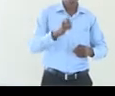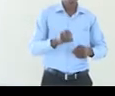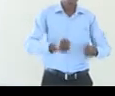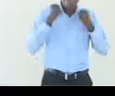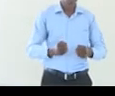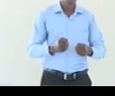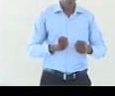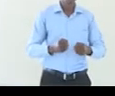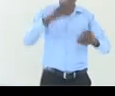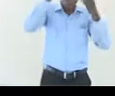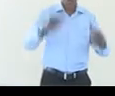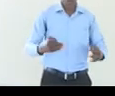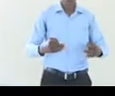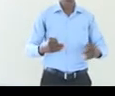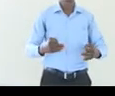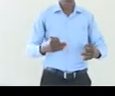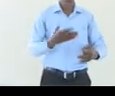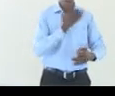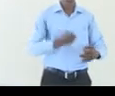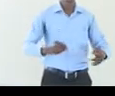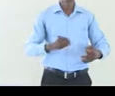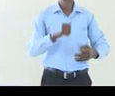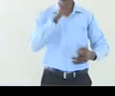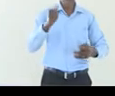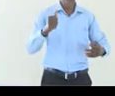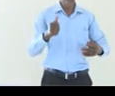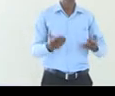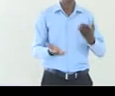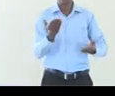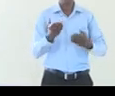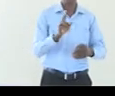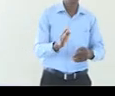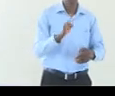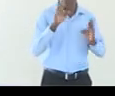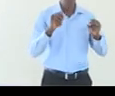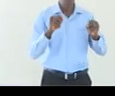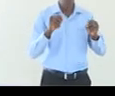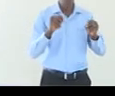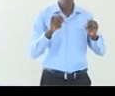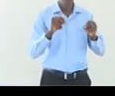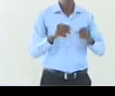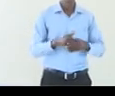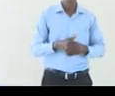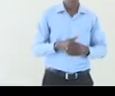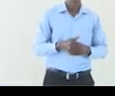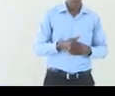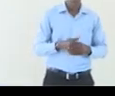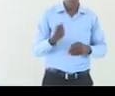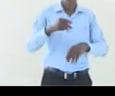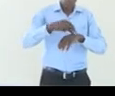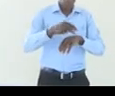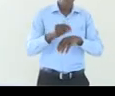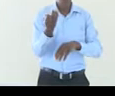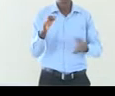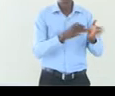firm, decisive, and uncompromising. He didn't mind words. Can we read that? The